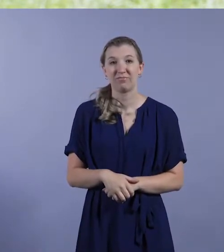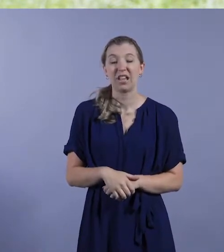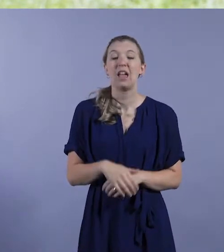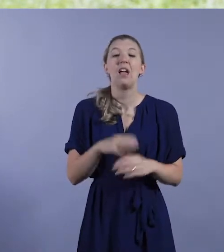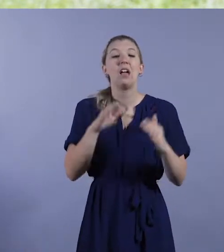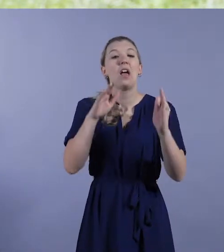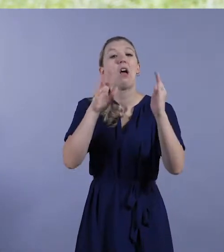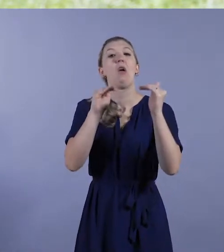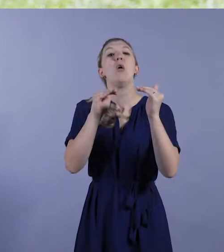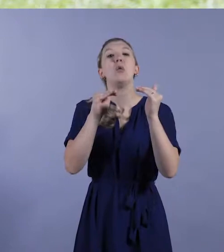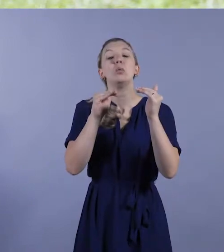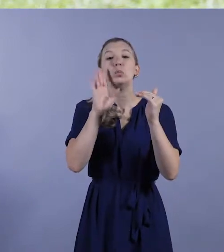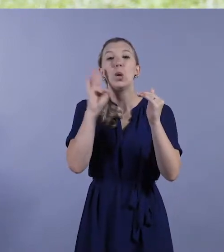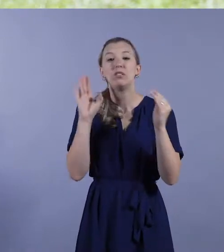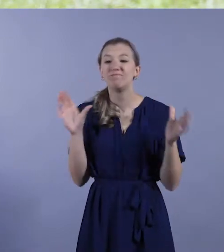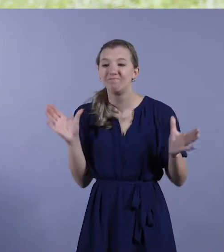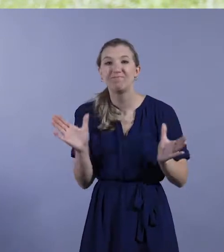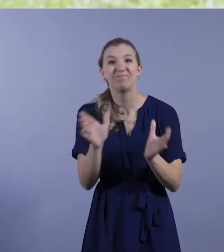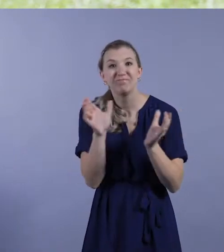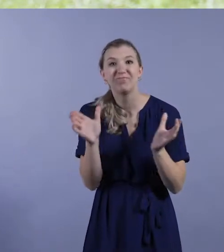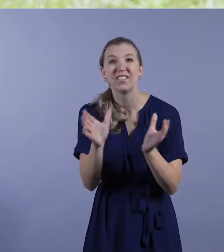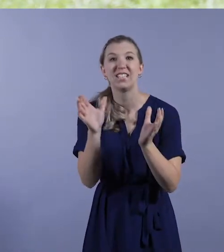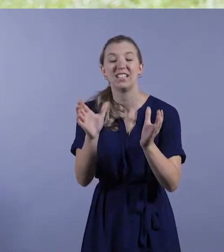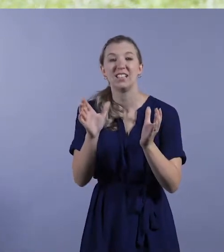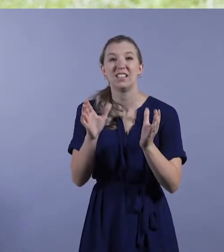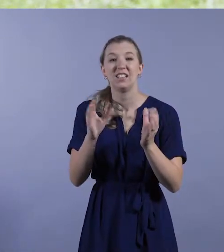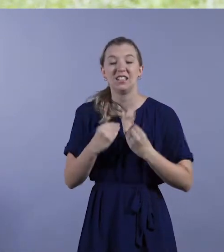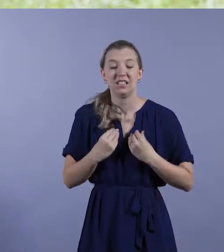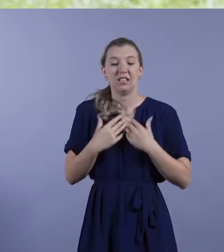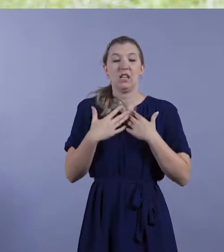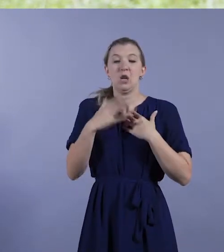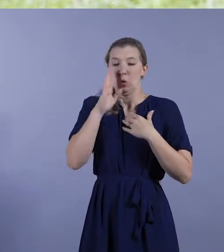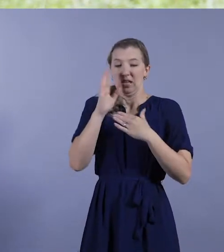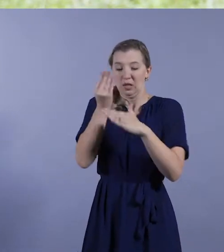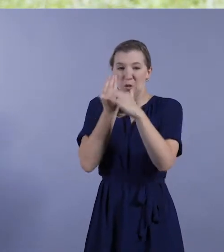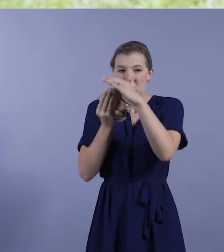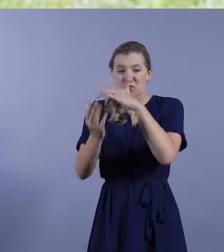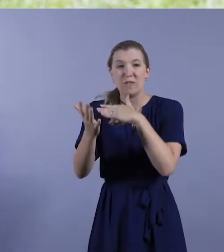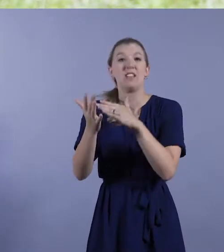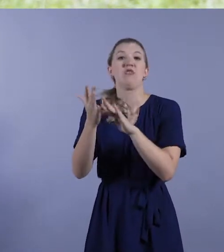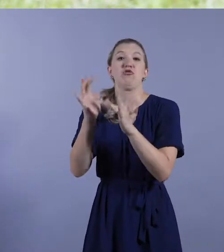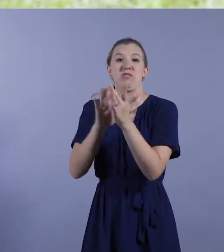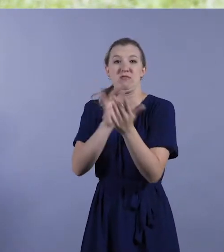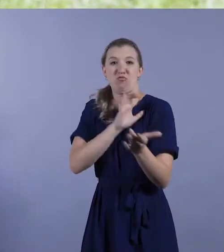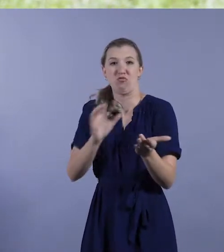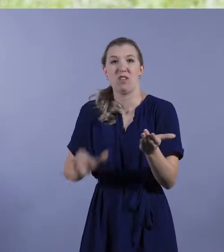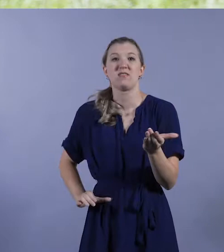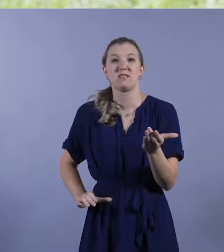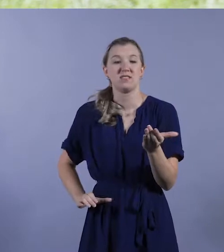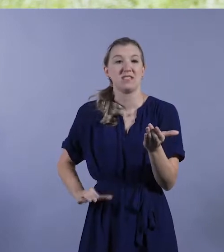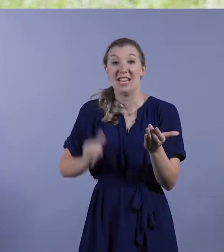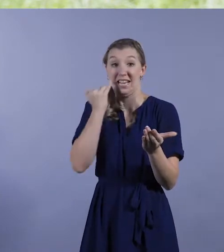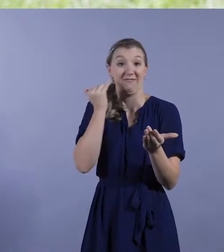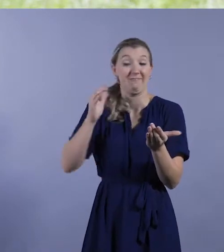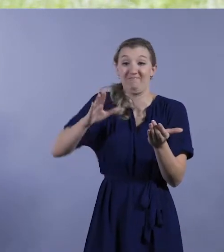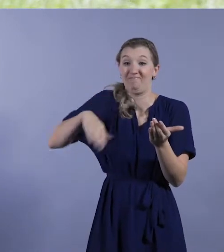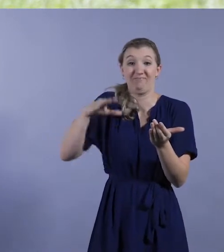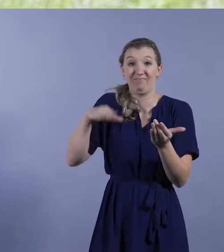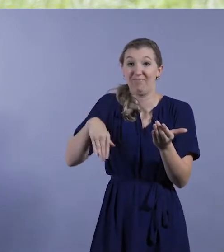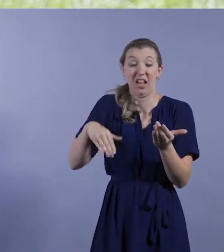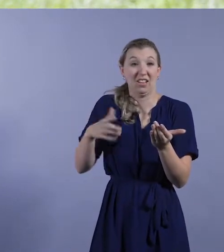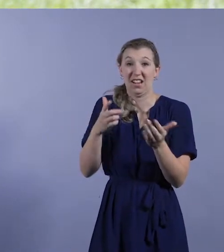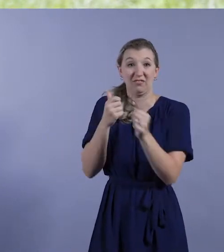I hope this will encourage you to be obedient to Jesus Christ if you have not yet